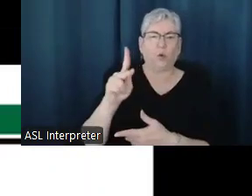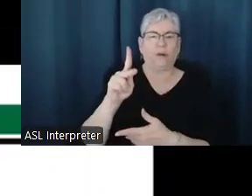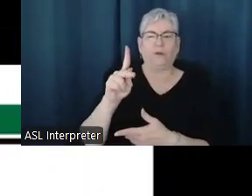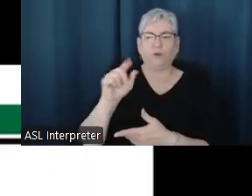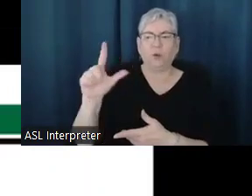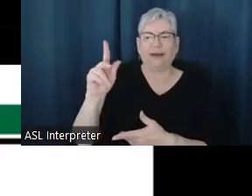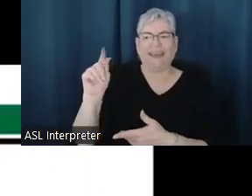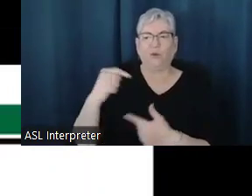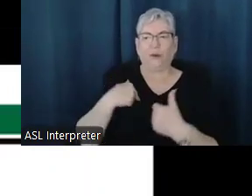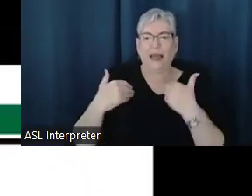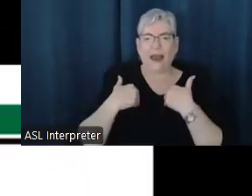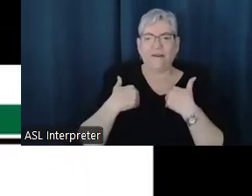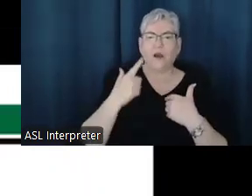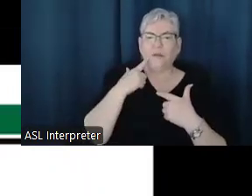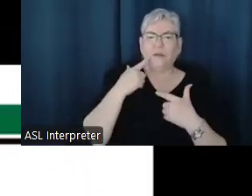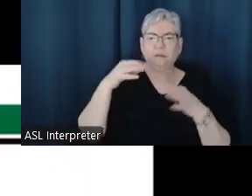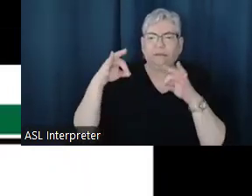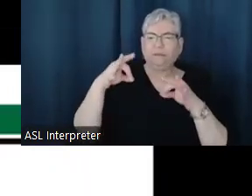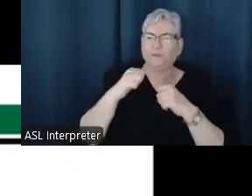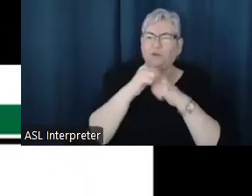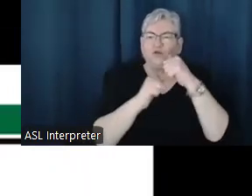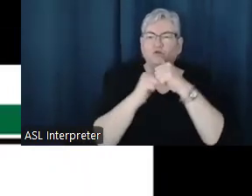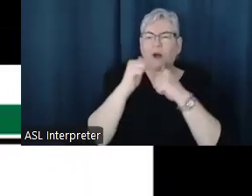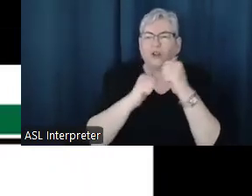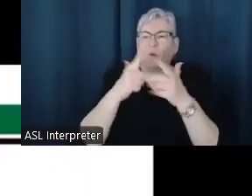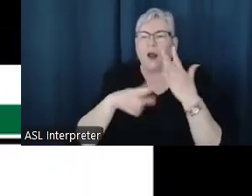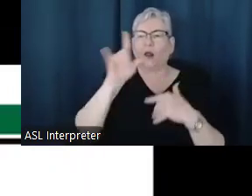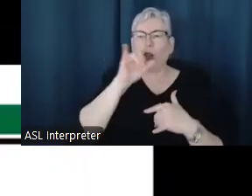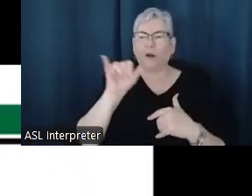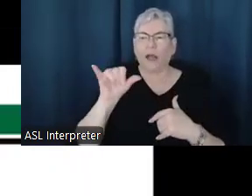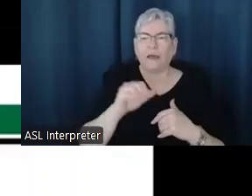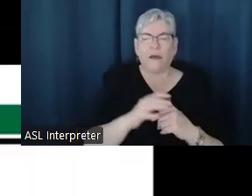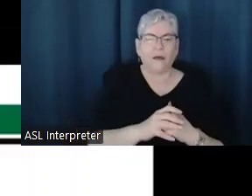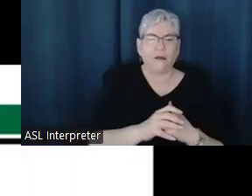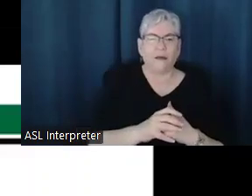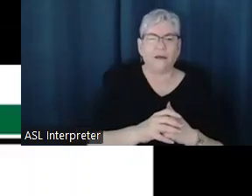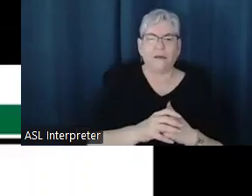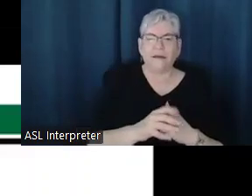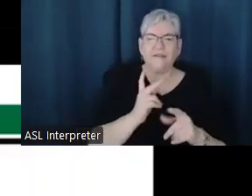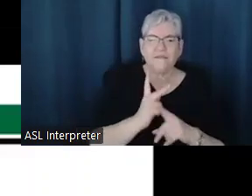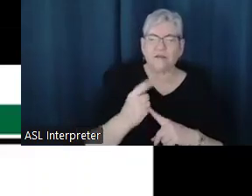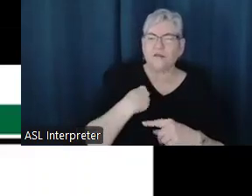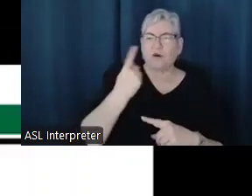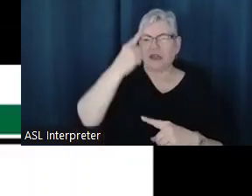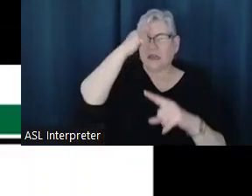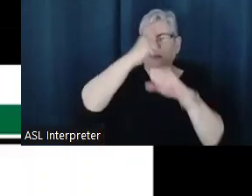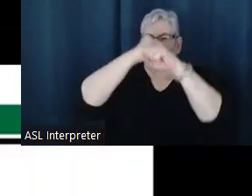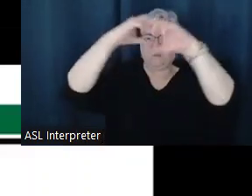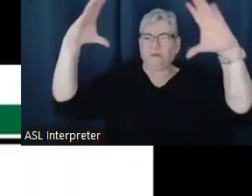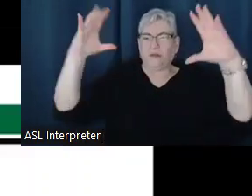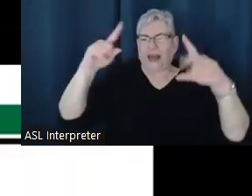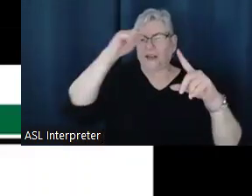going to discuss the structure of the toolkits. I'm a very structurally minded person, and I think